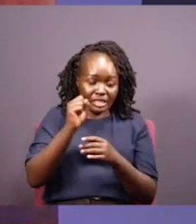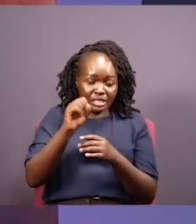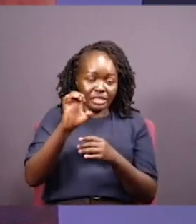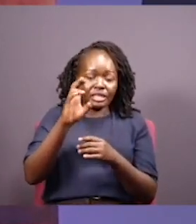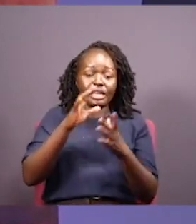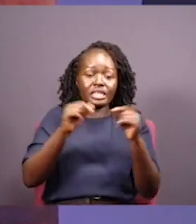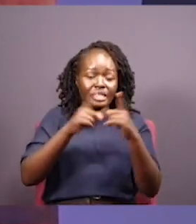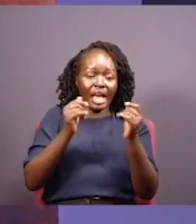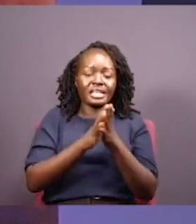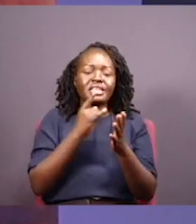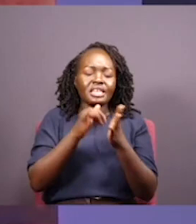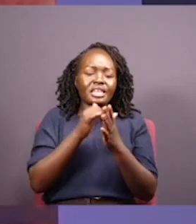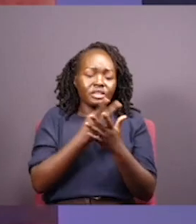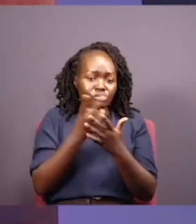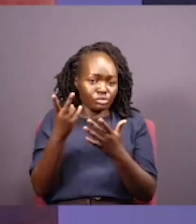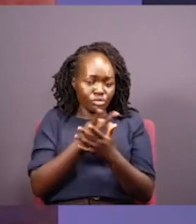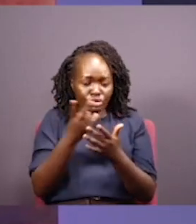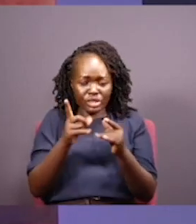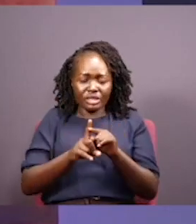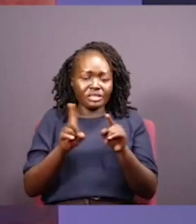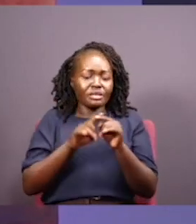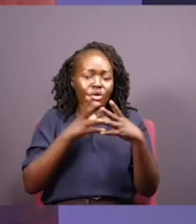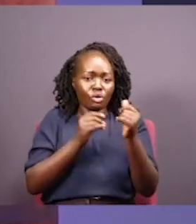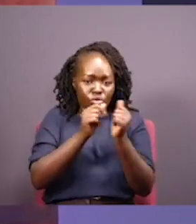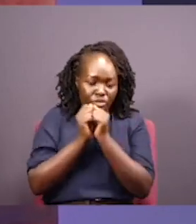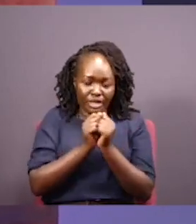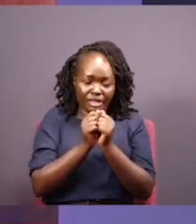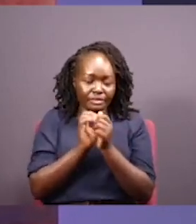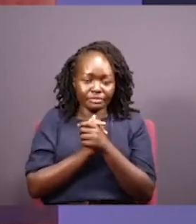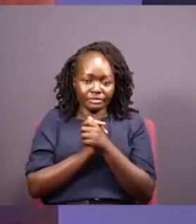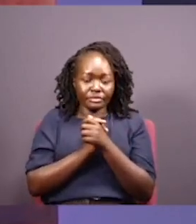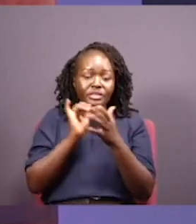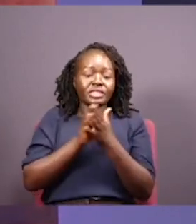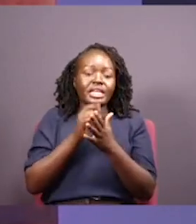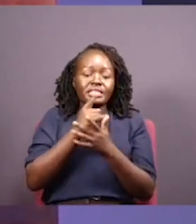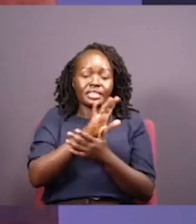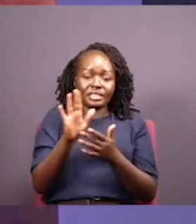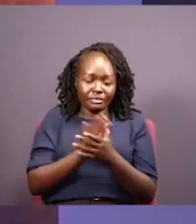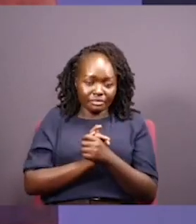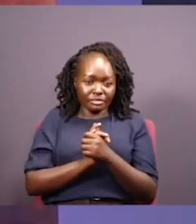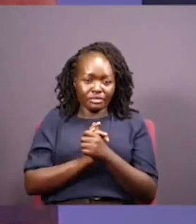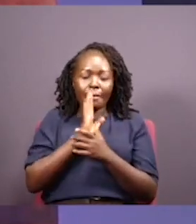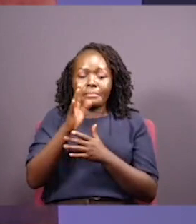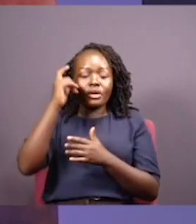two metaphors, they go hand in hand. So that he tells them, be as wise as serpents